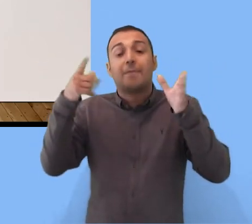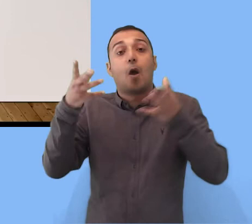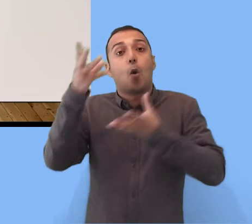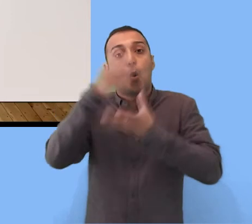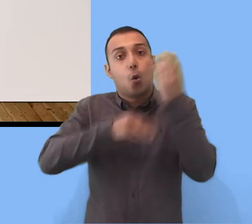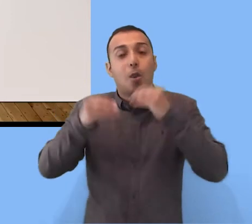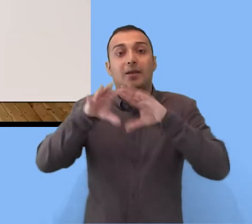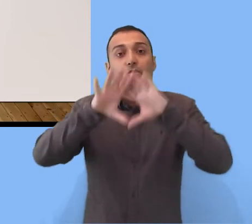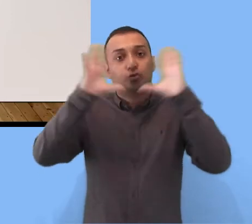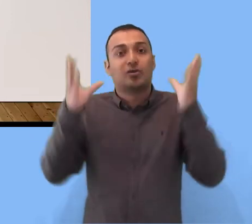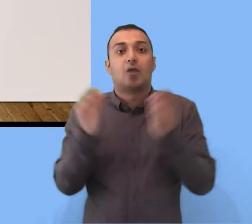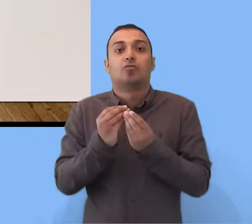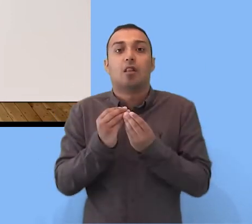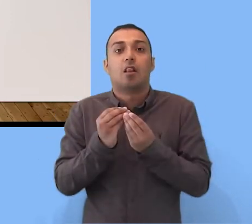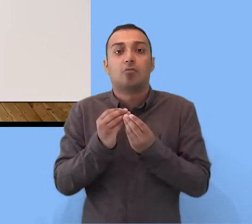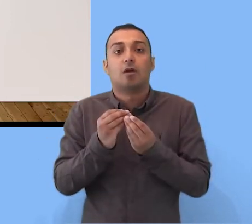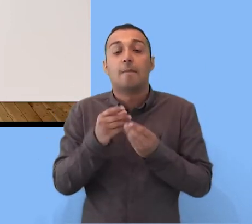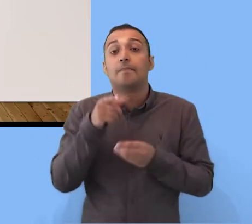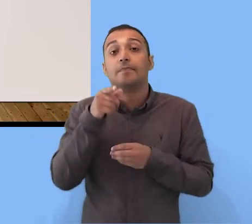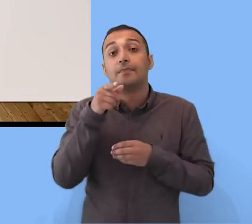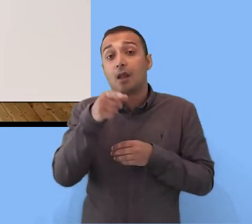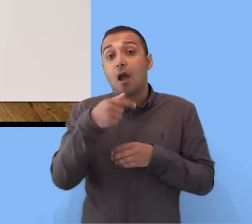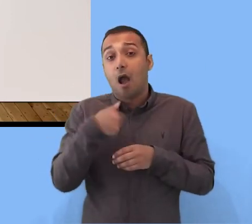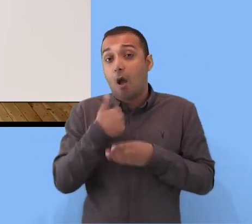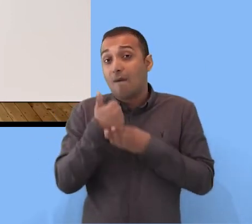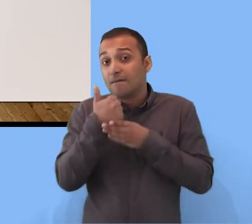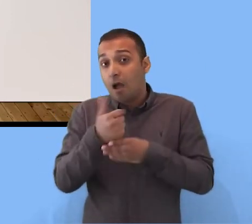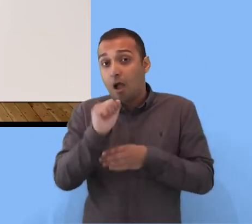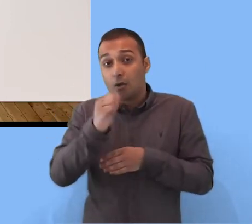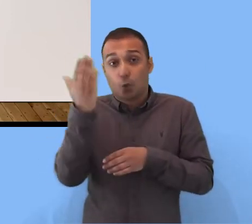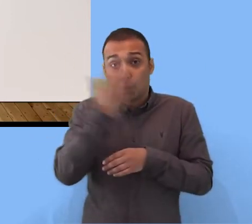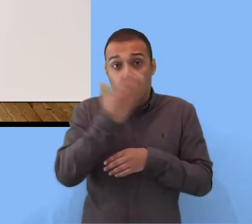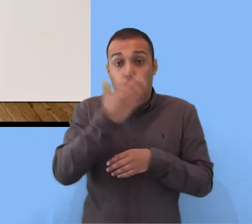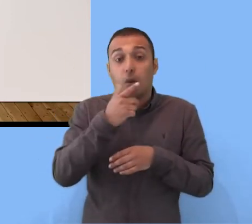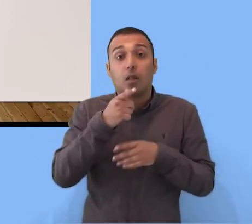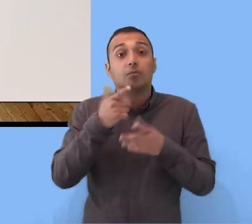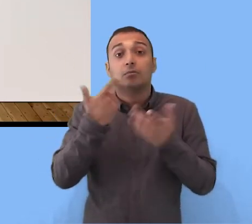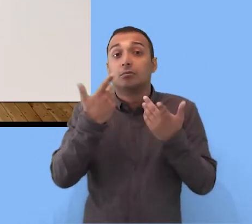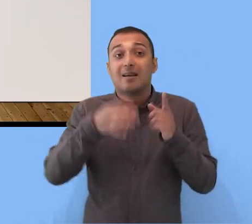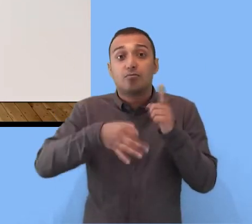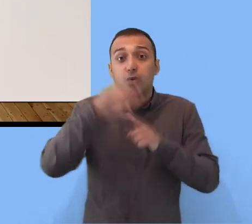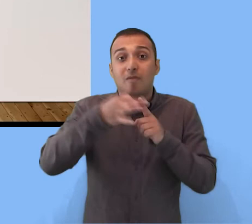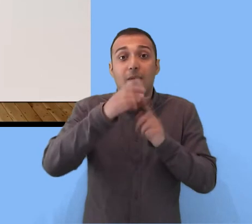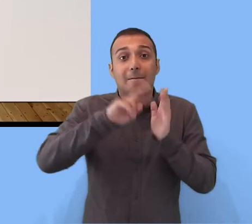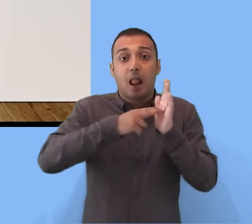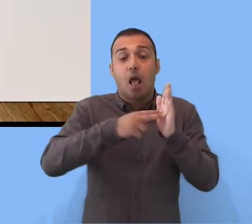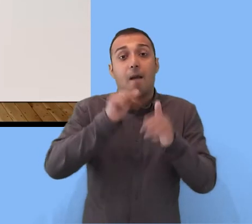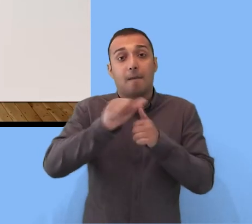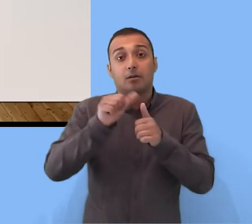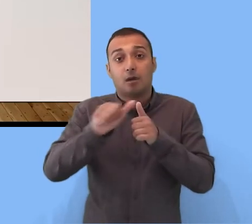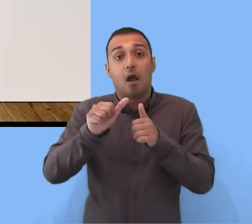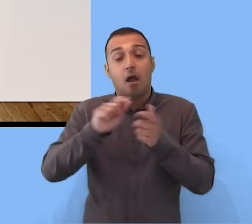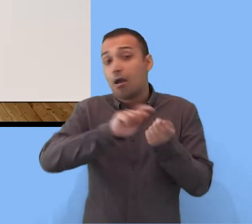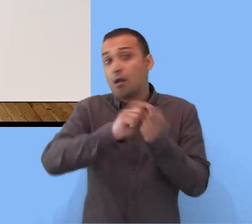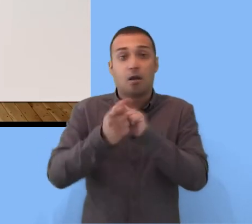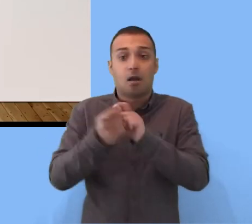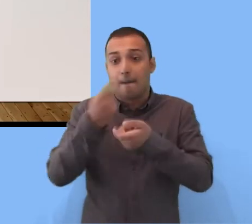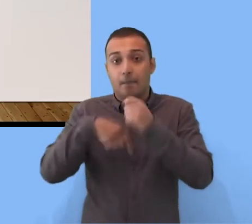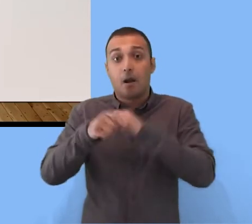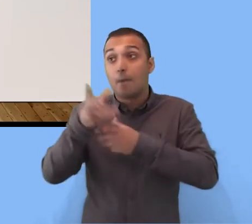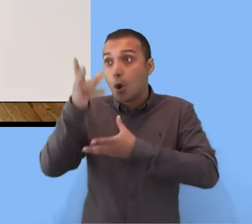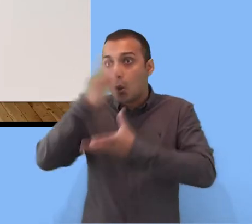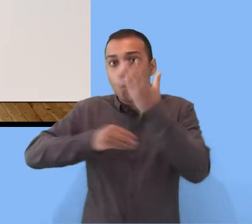challenge you to change your school or nursery improvement plan to a learning improvement plan. Because really, do you want to improve